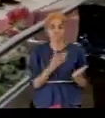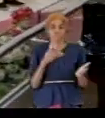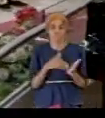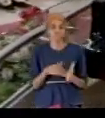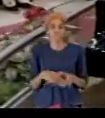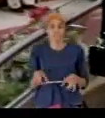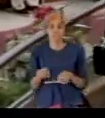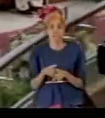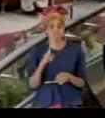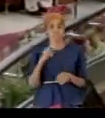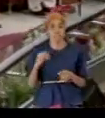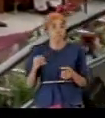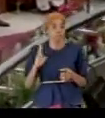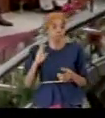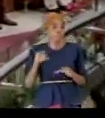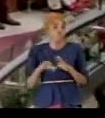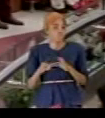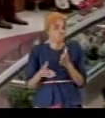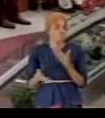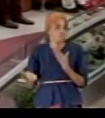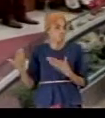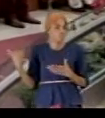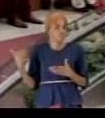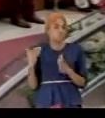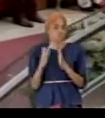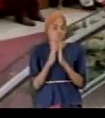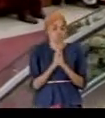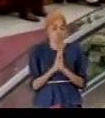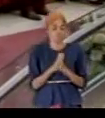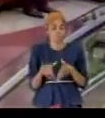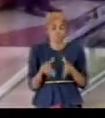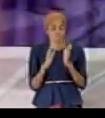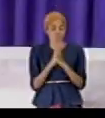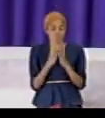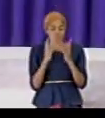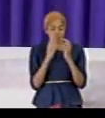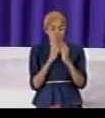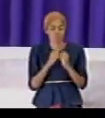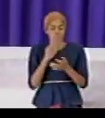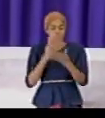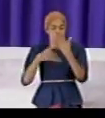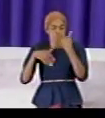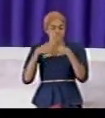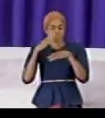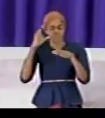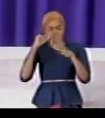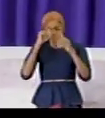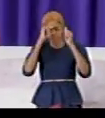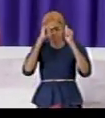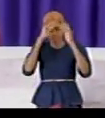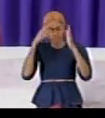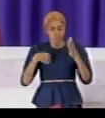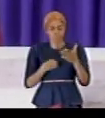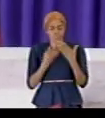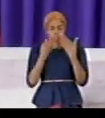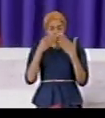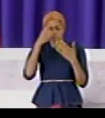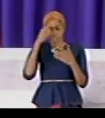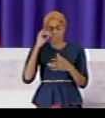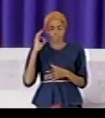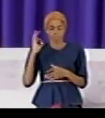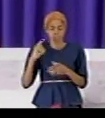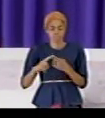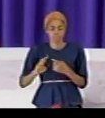doing in the early days. Let's pray together. Heavenly Father, we thank you for ministering to us